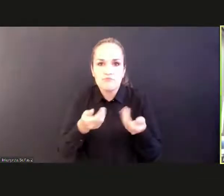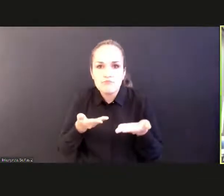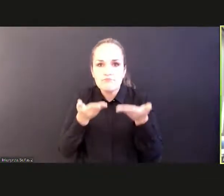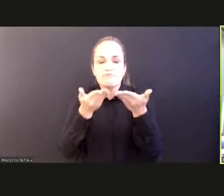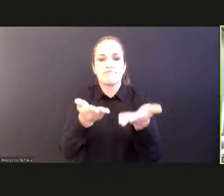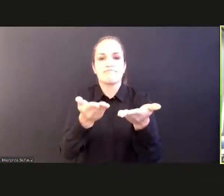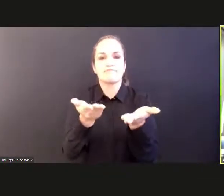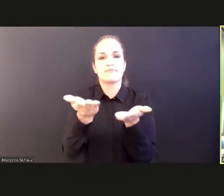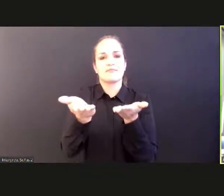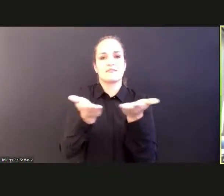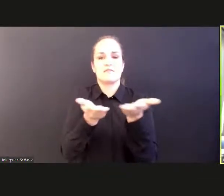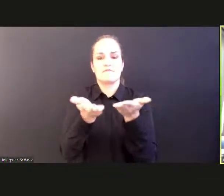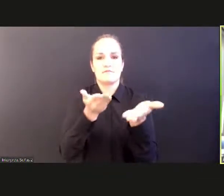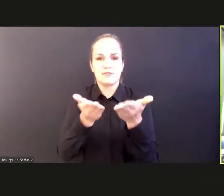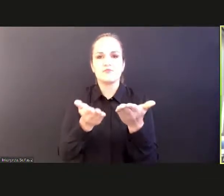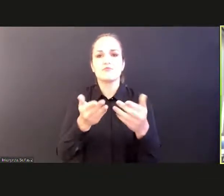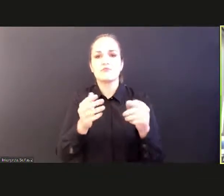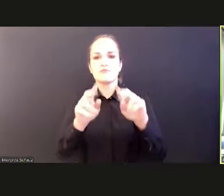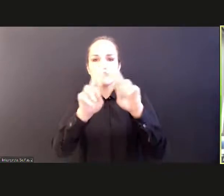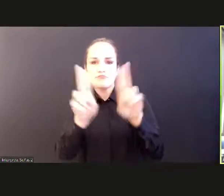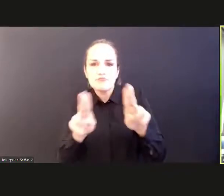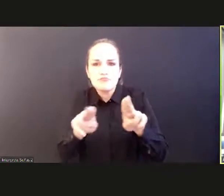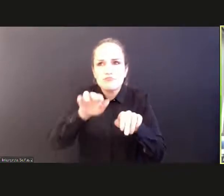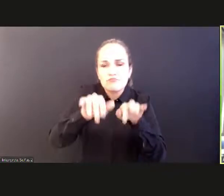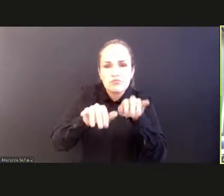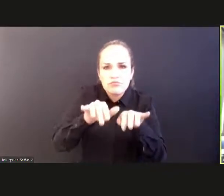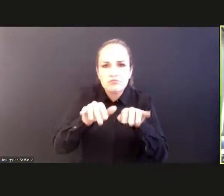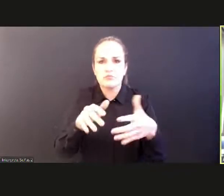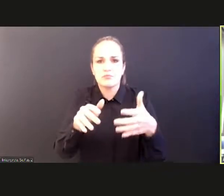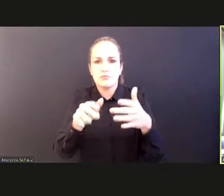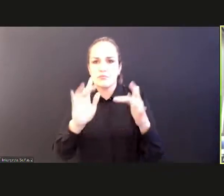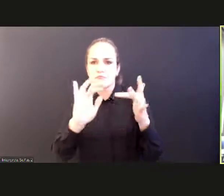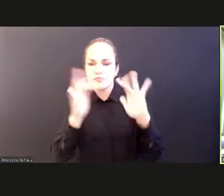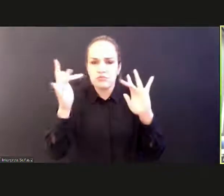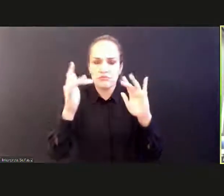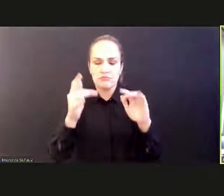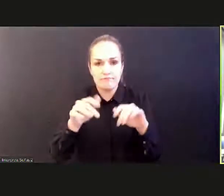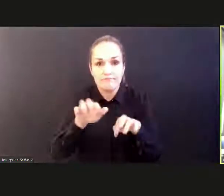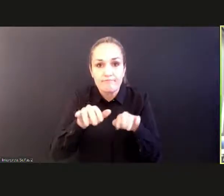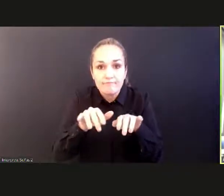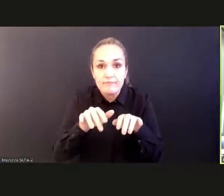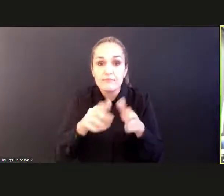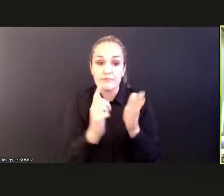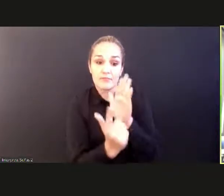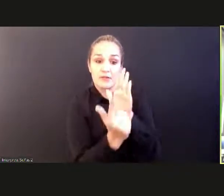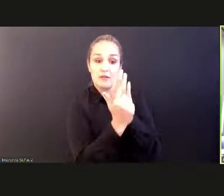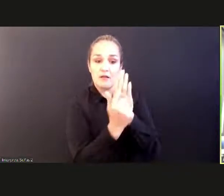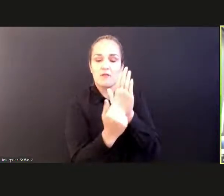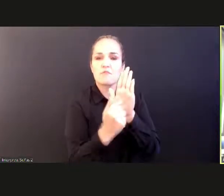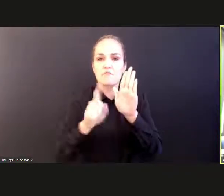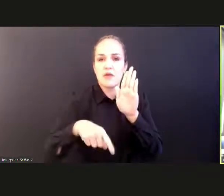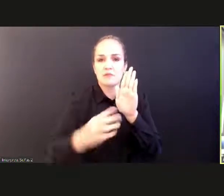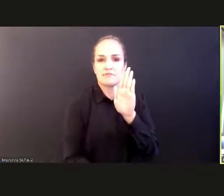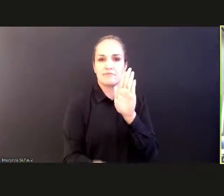promoting regulatory framework that leads innovation in the digital payment services.